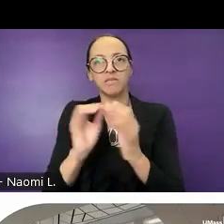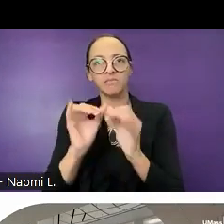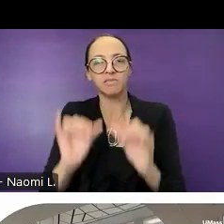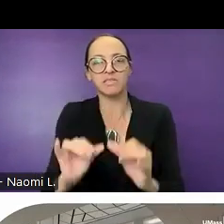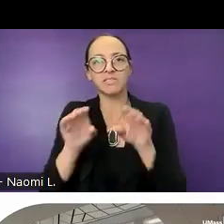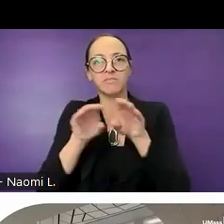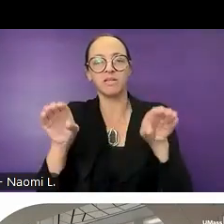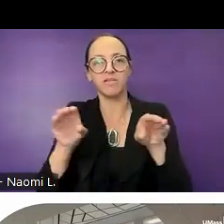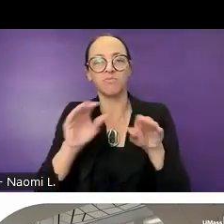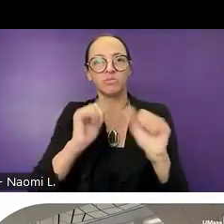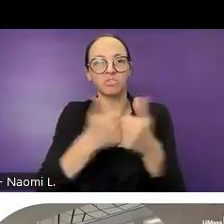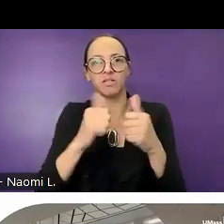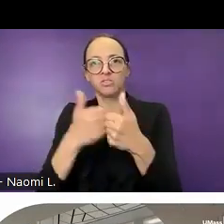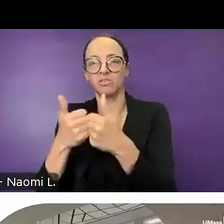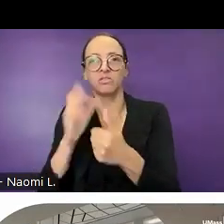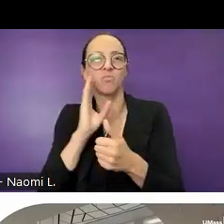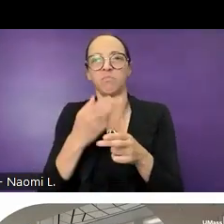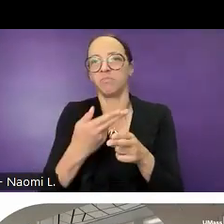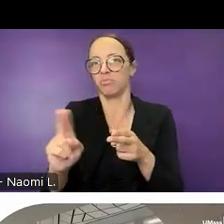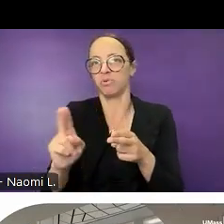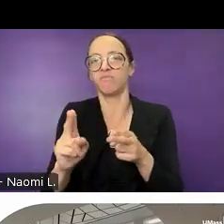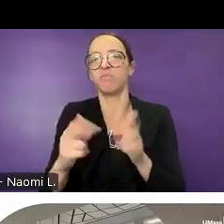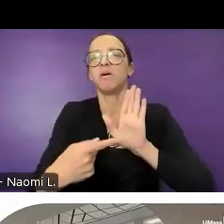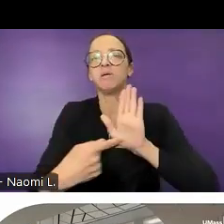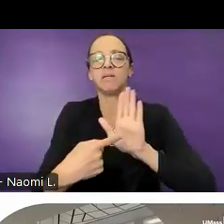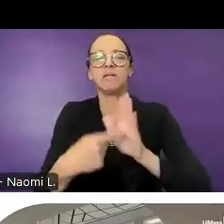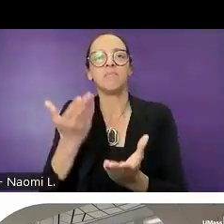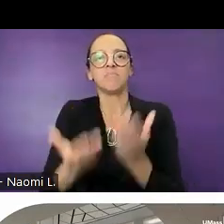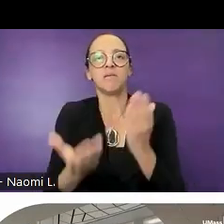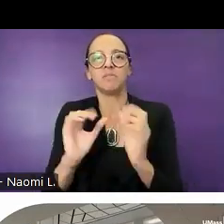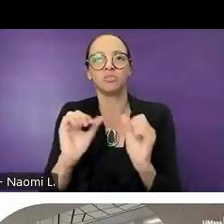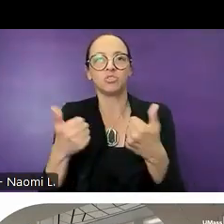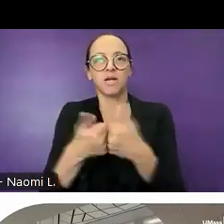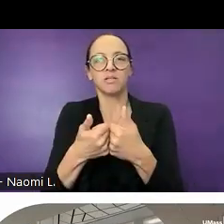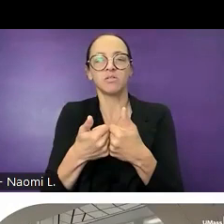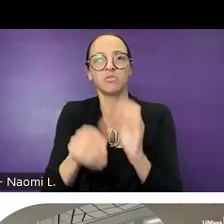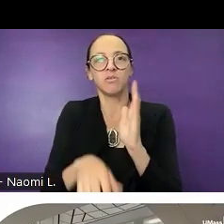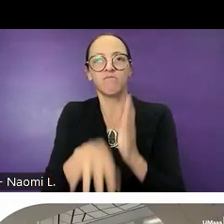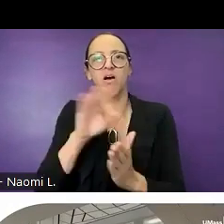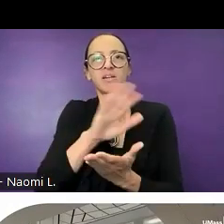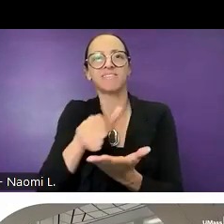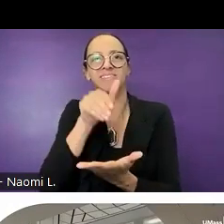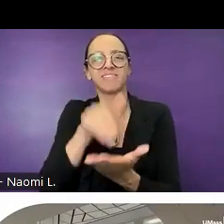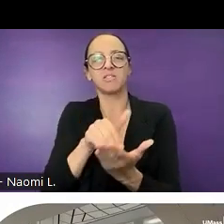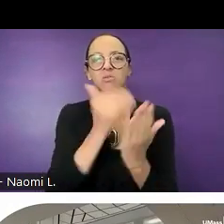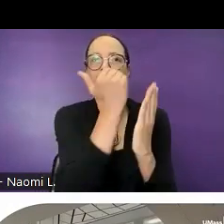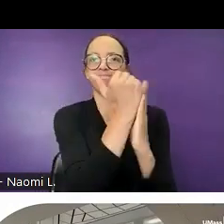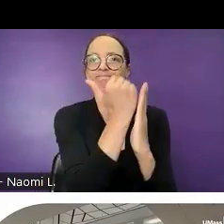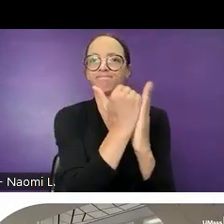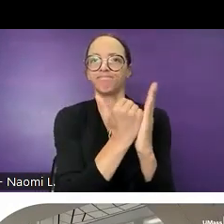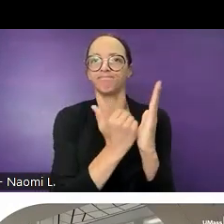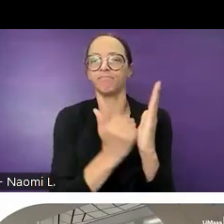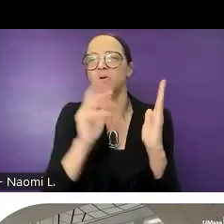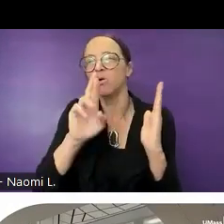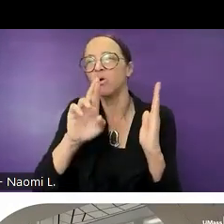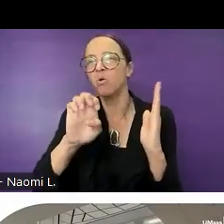for example, it may be very challenging to find a central registry or point of contact to find trained and qualified